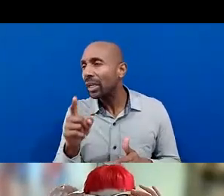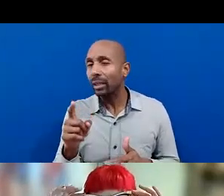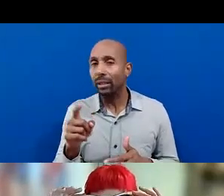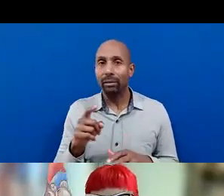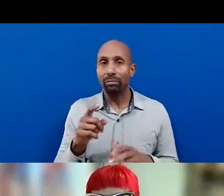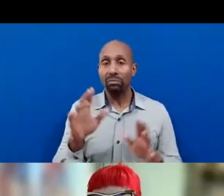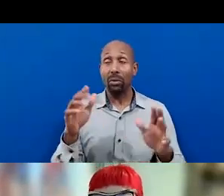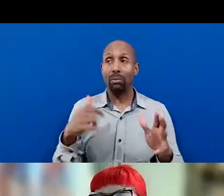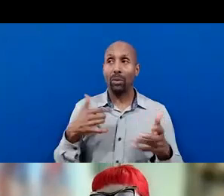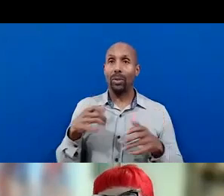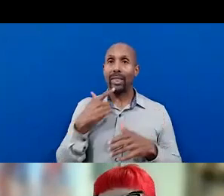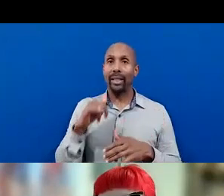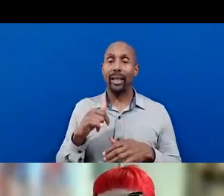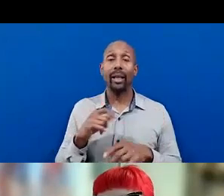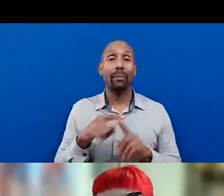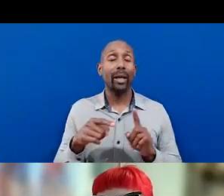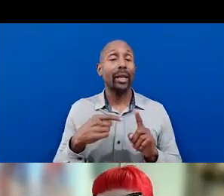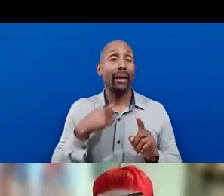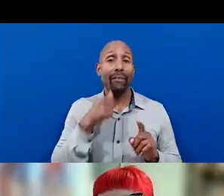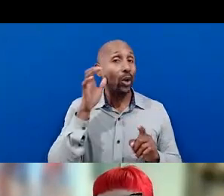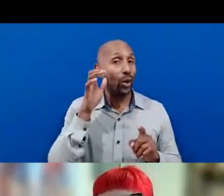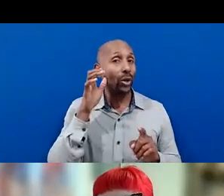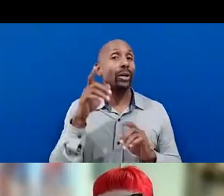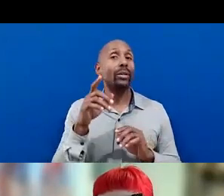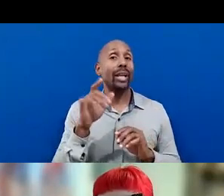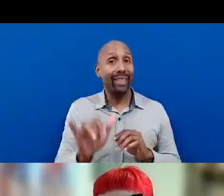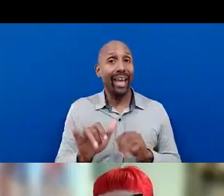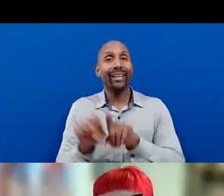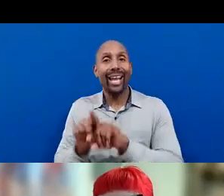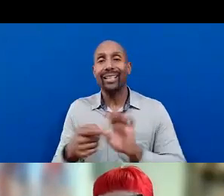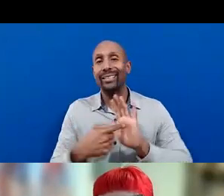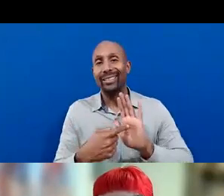that's definitely not one of the symptoms I've heard of for